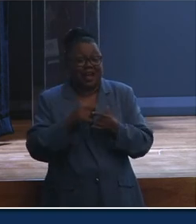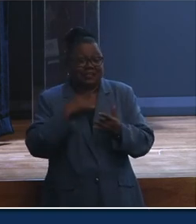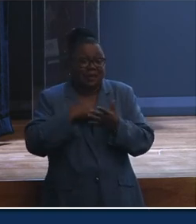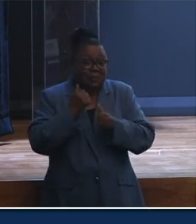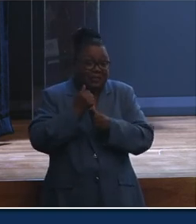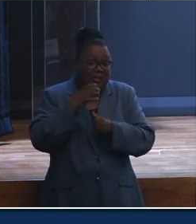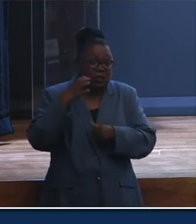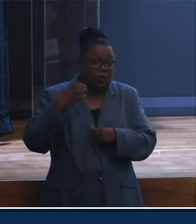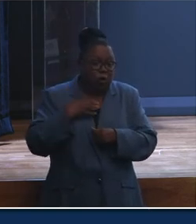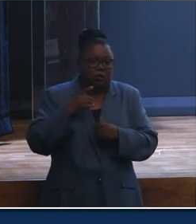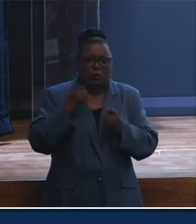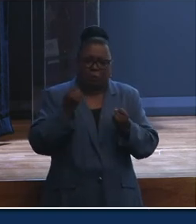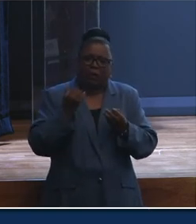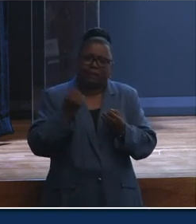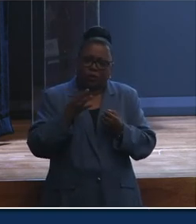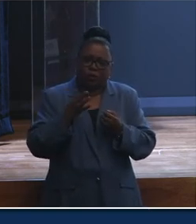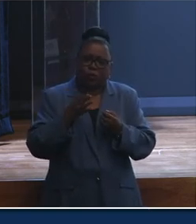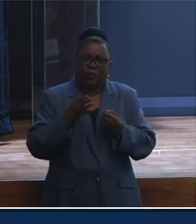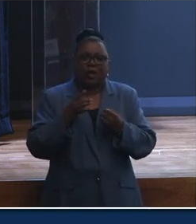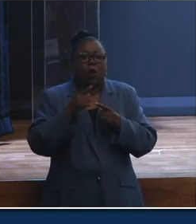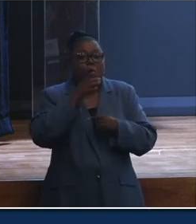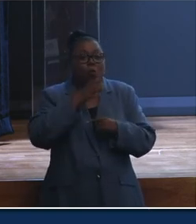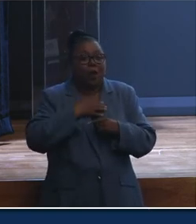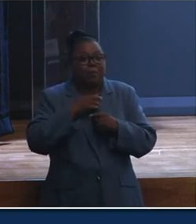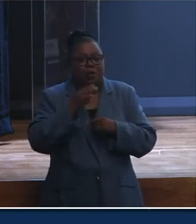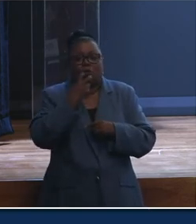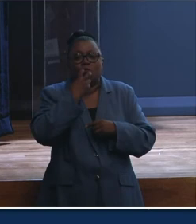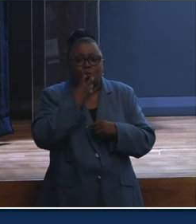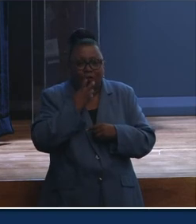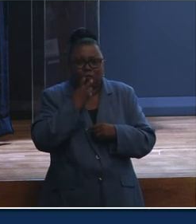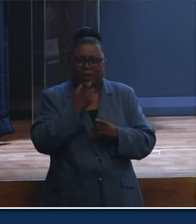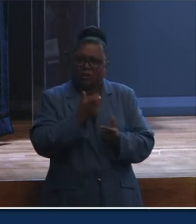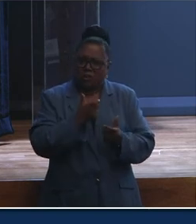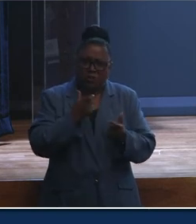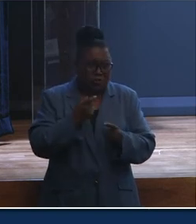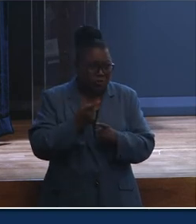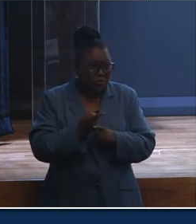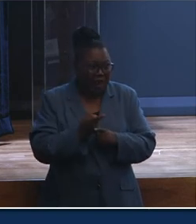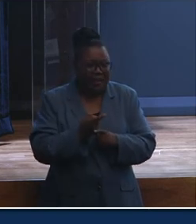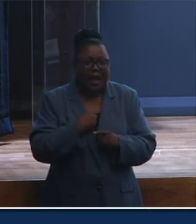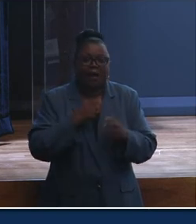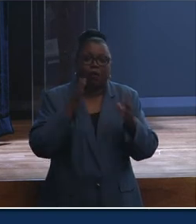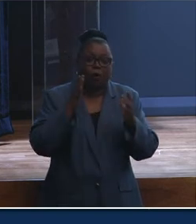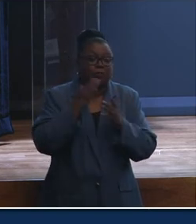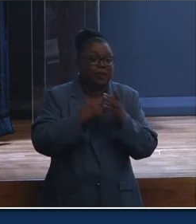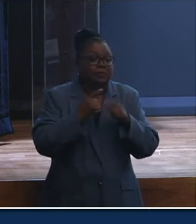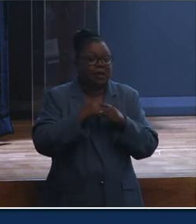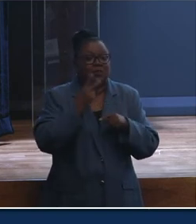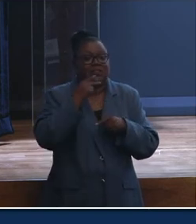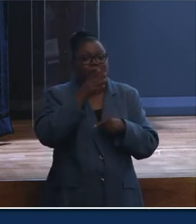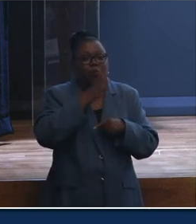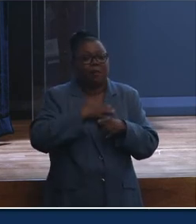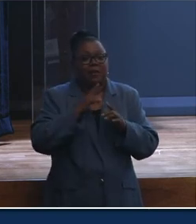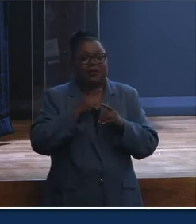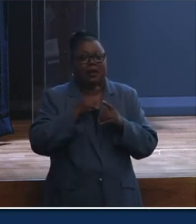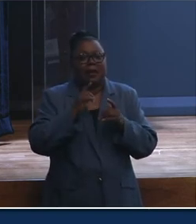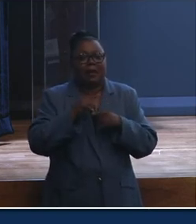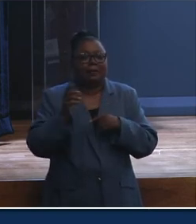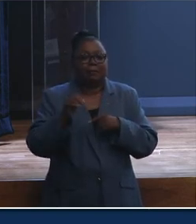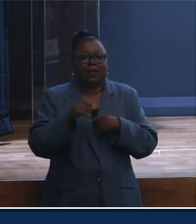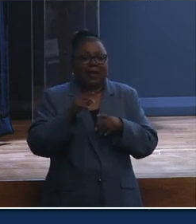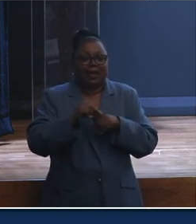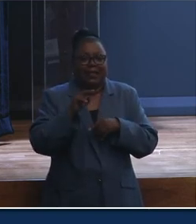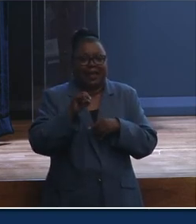assistant coaches, mm-hmm. quite a few. Yeah. Women referees, huge, right? I would hope someday maybe we'll see a woman place kicker in the